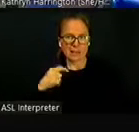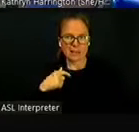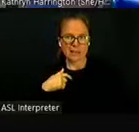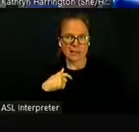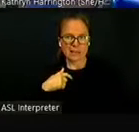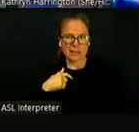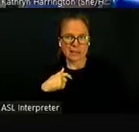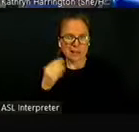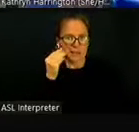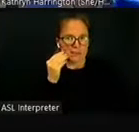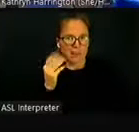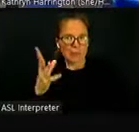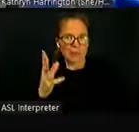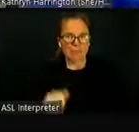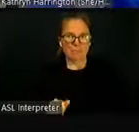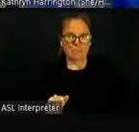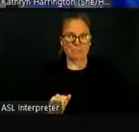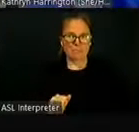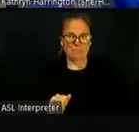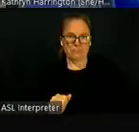update because